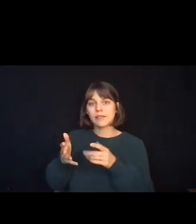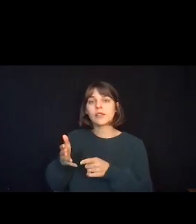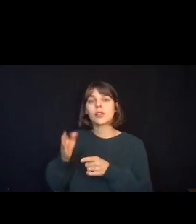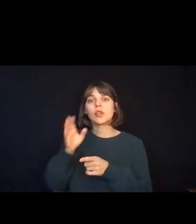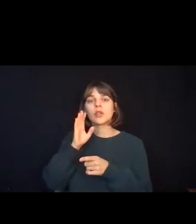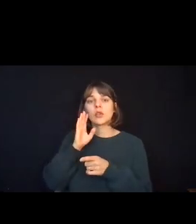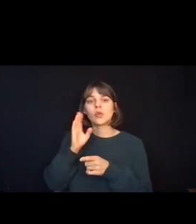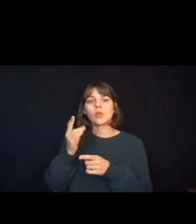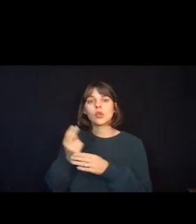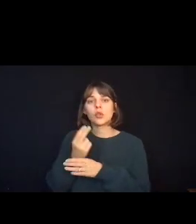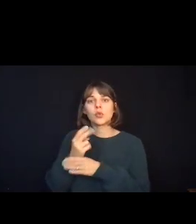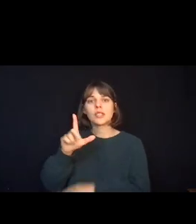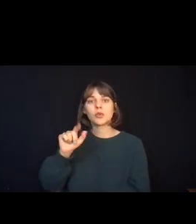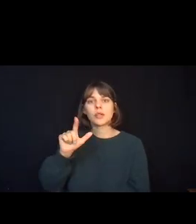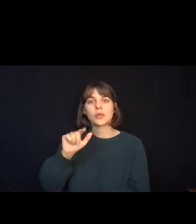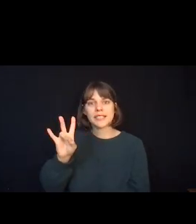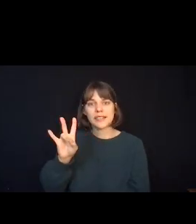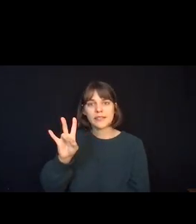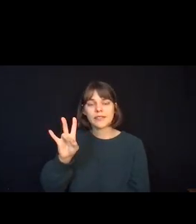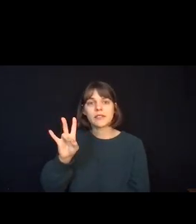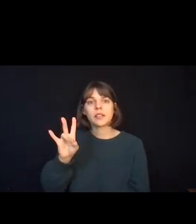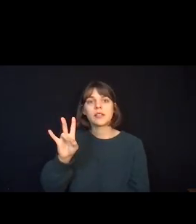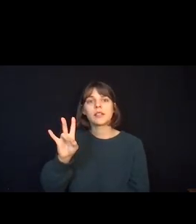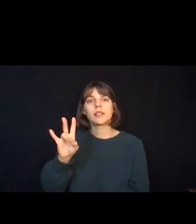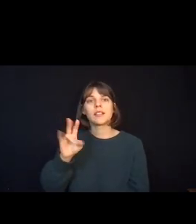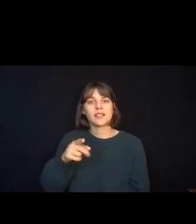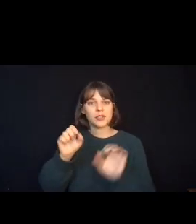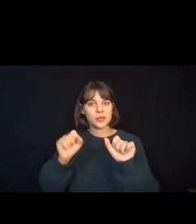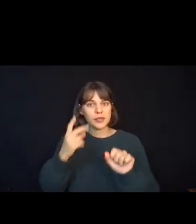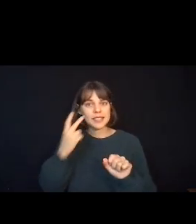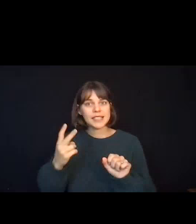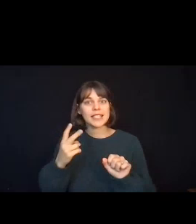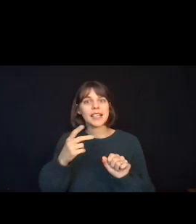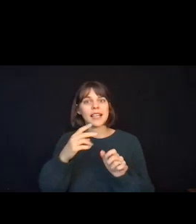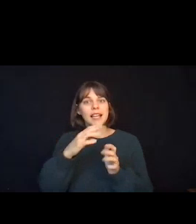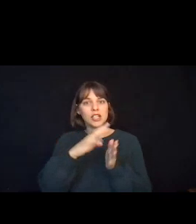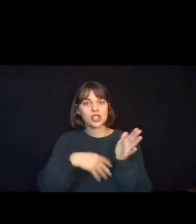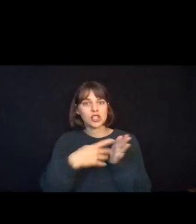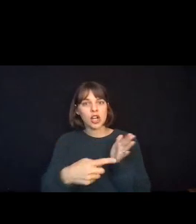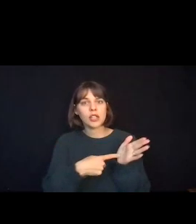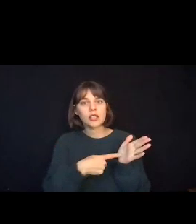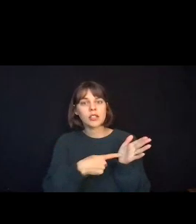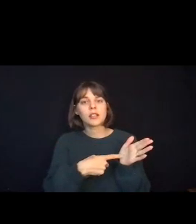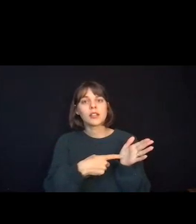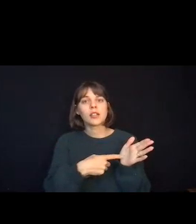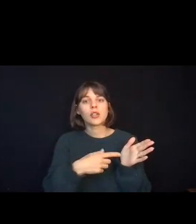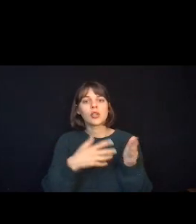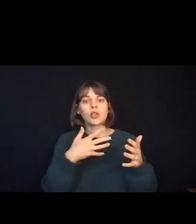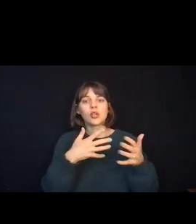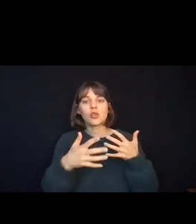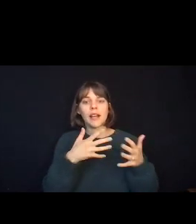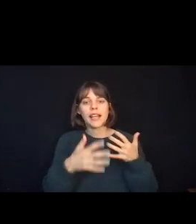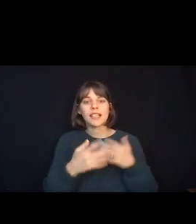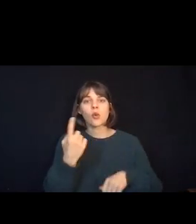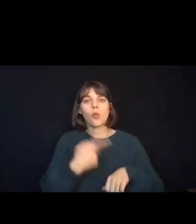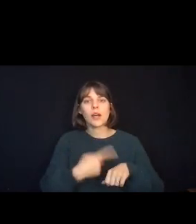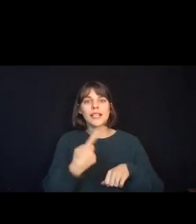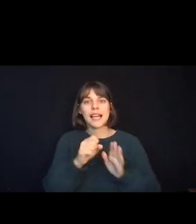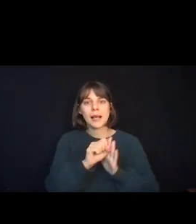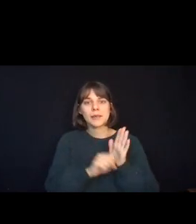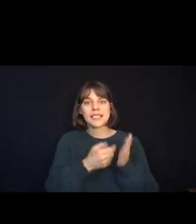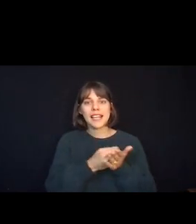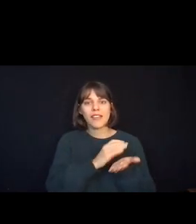in 2027. So as you can see in the pie chart, the gray is the one-time state capital funds that we're able to use.